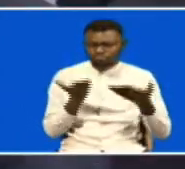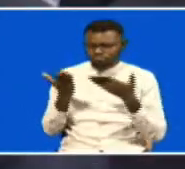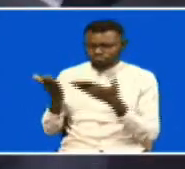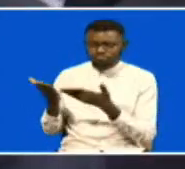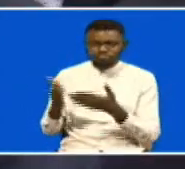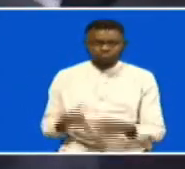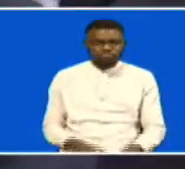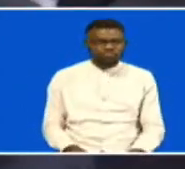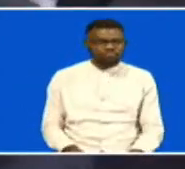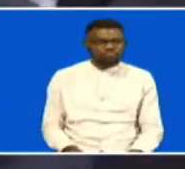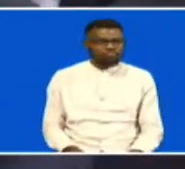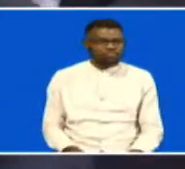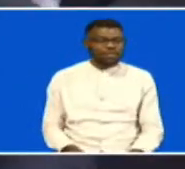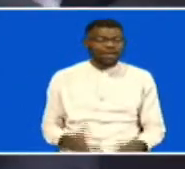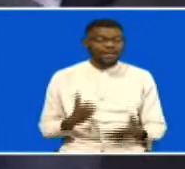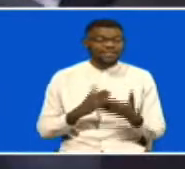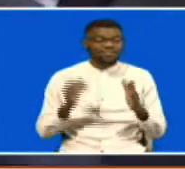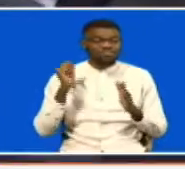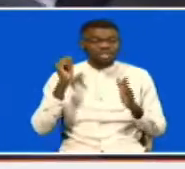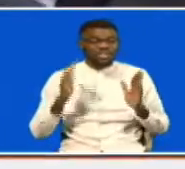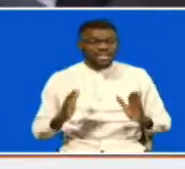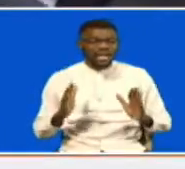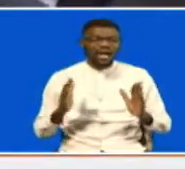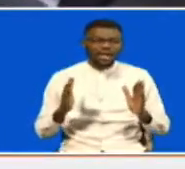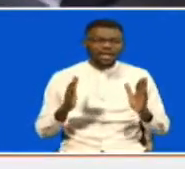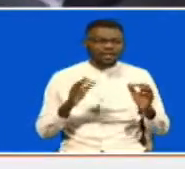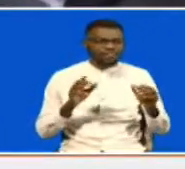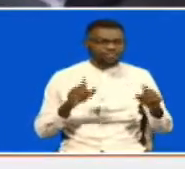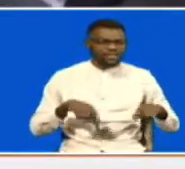Some politicians ostensibly